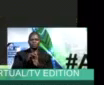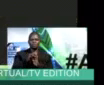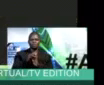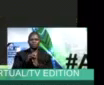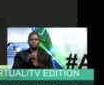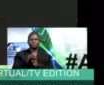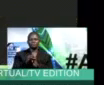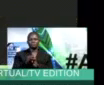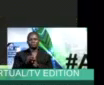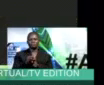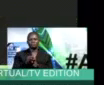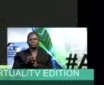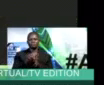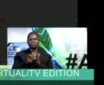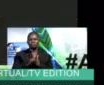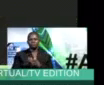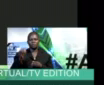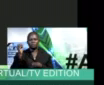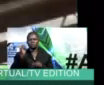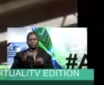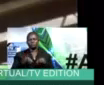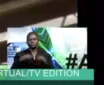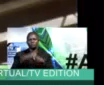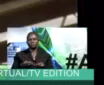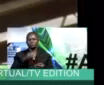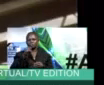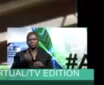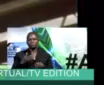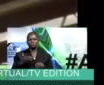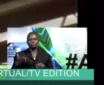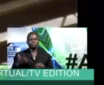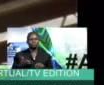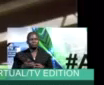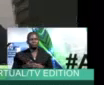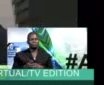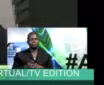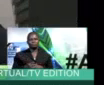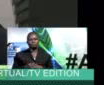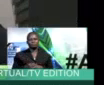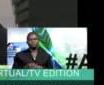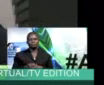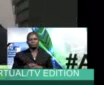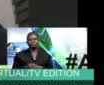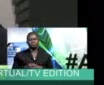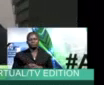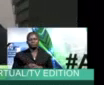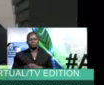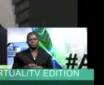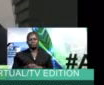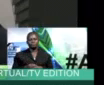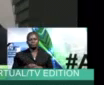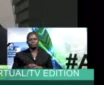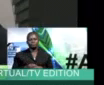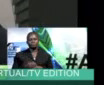So gas production is gas supply is not an issue at all. So why are you flaring gas? If you have so much